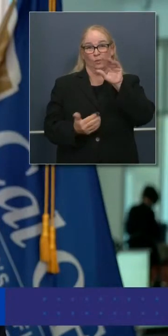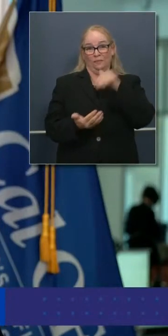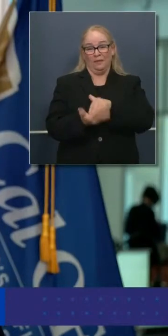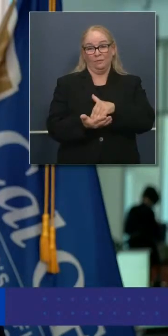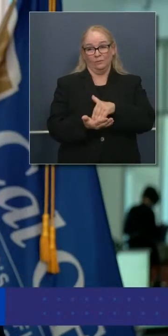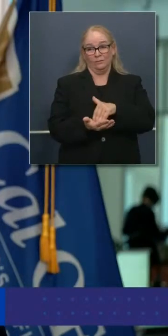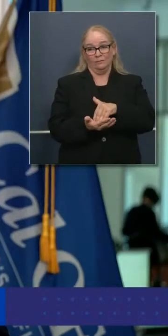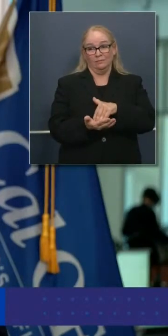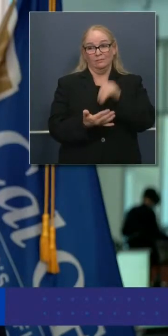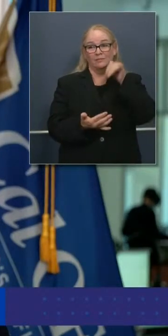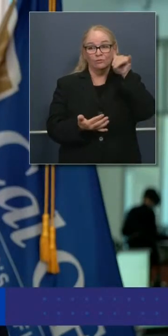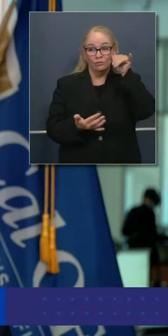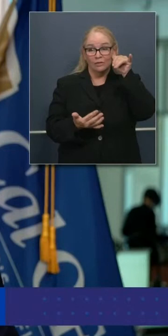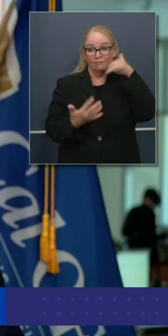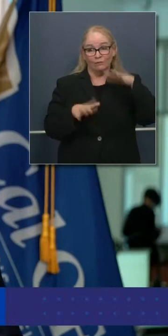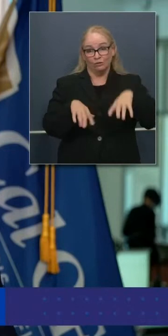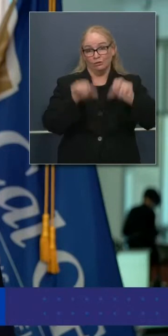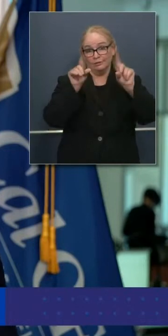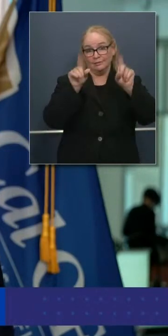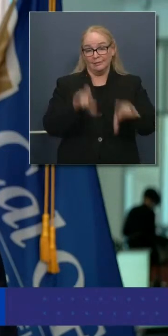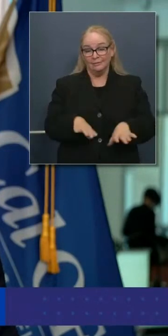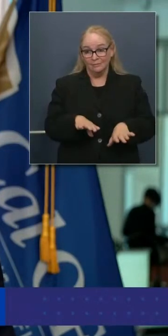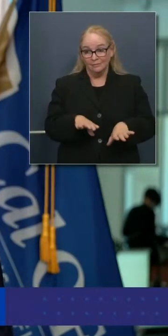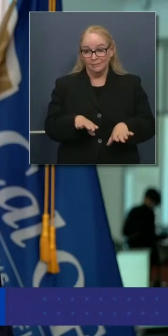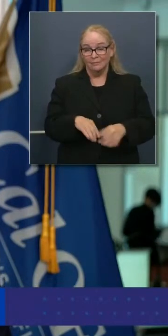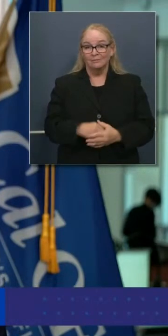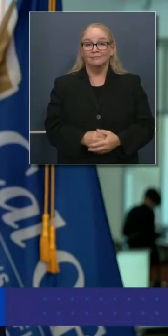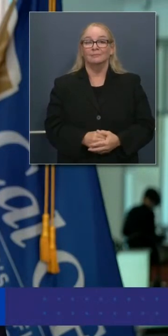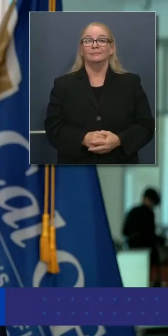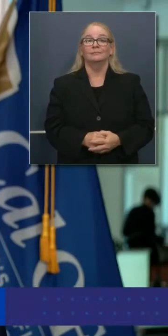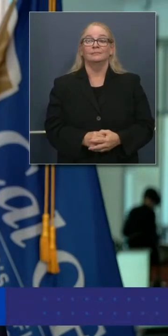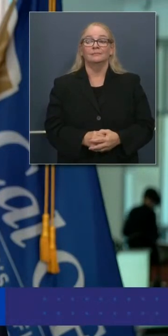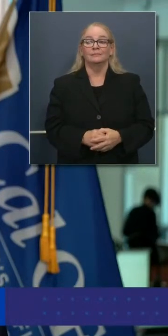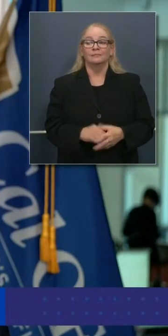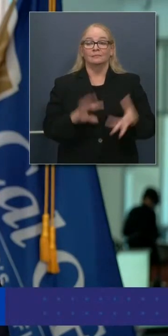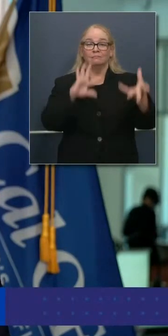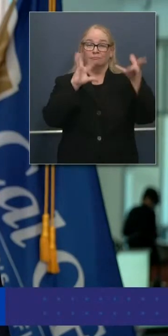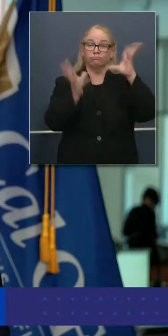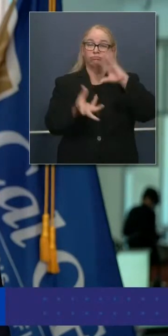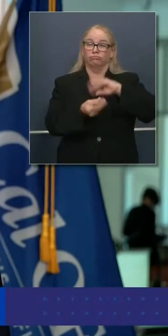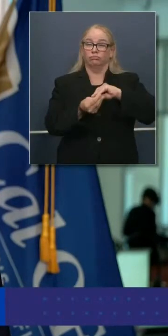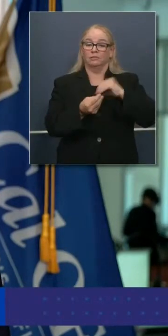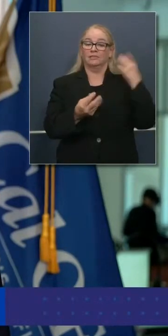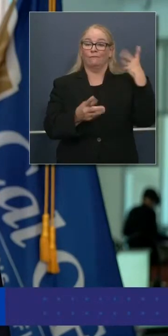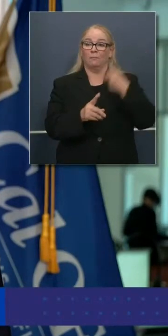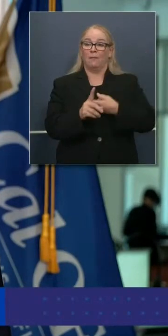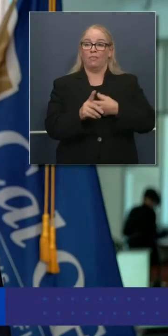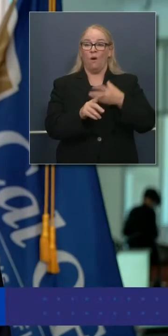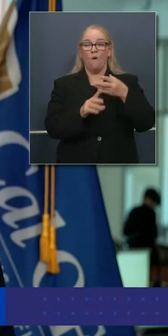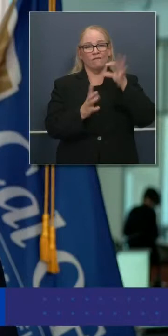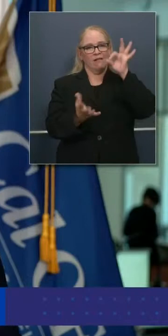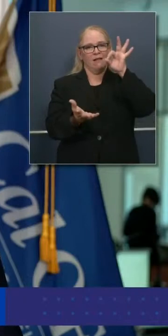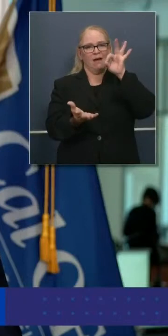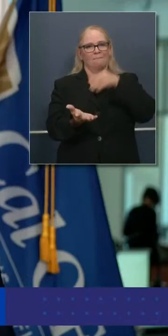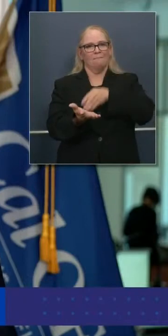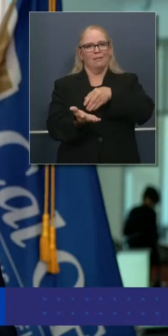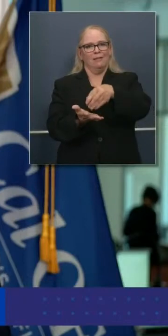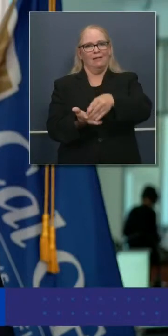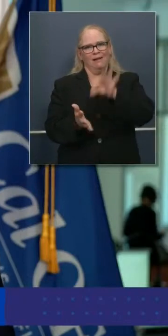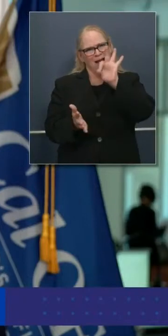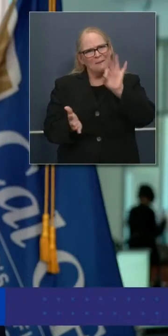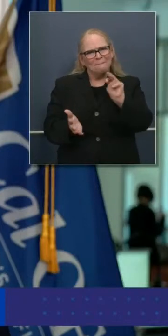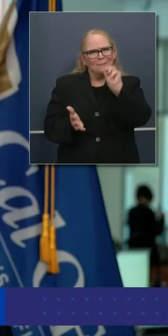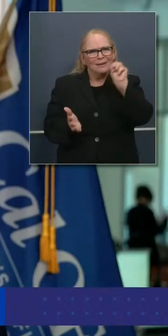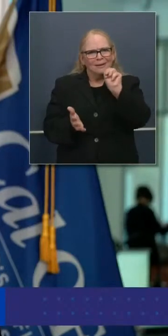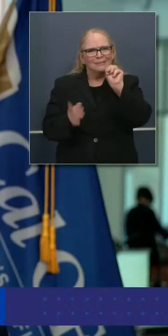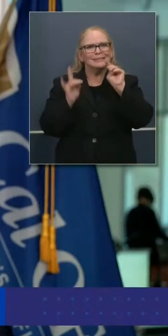today that were brought in yesterday, 9 million tests total so far here in the state of California. But it is the